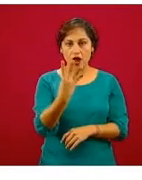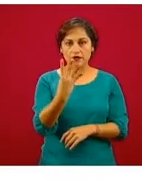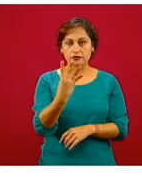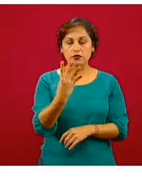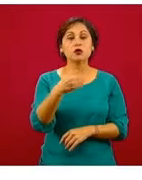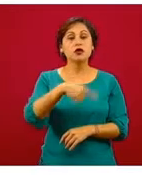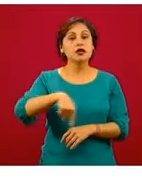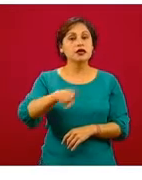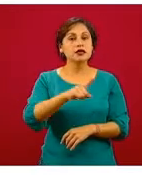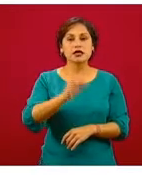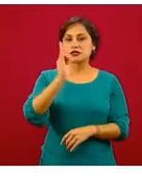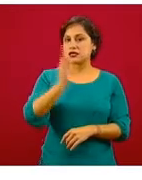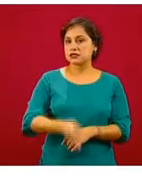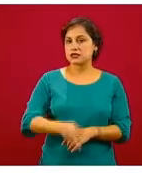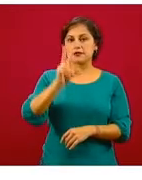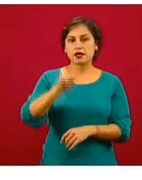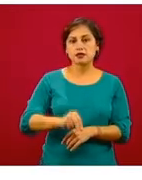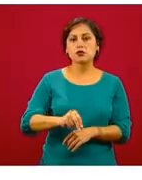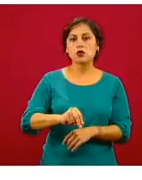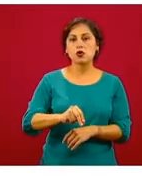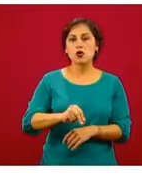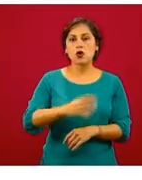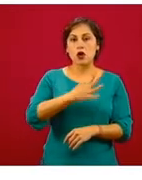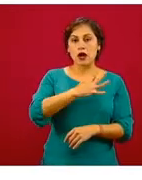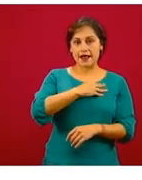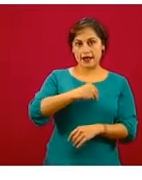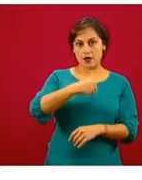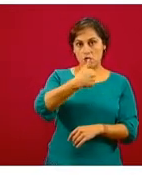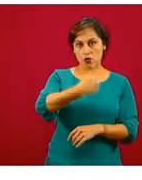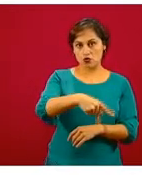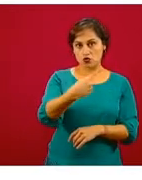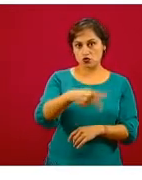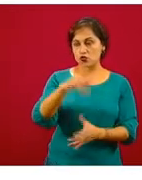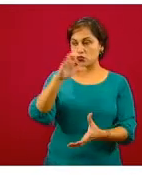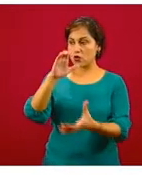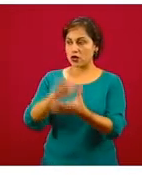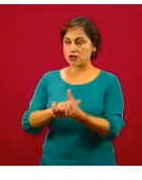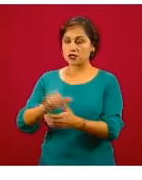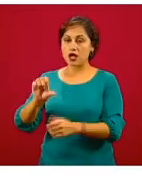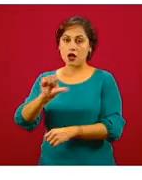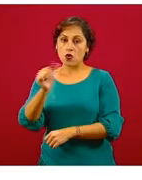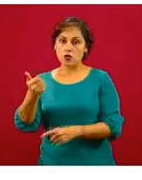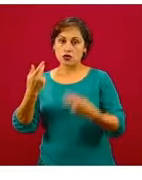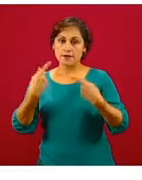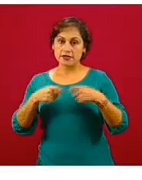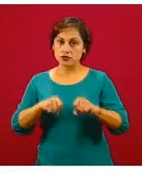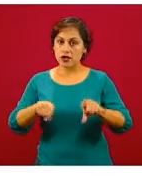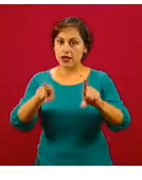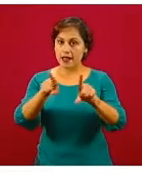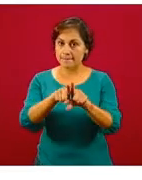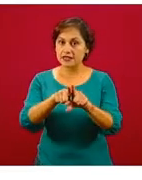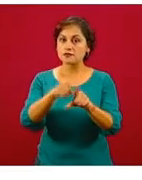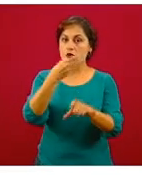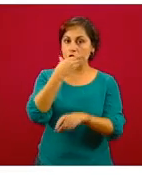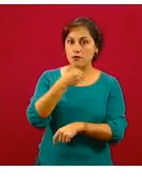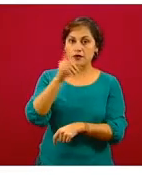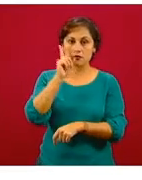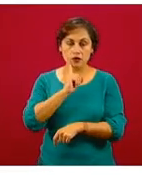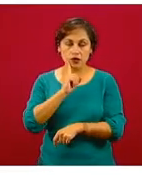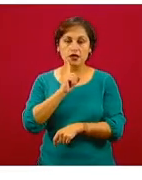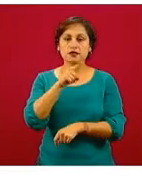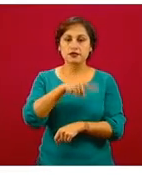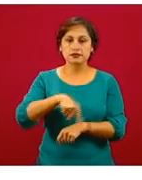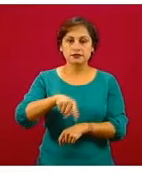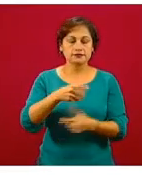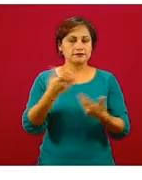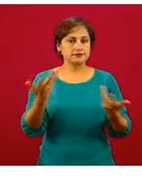4 out of 10 would not agree to have their child marry somebody of the same sex. So there's a lot of